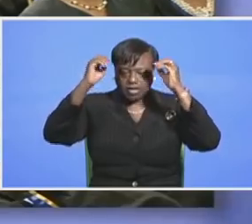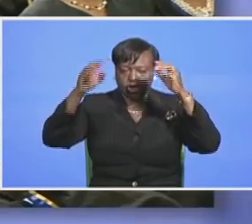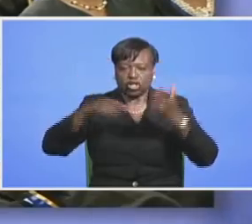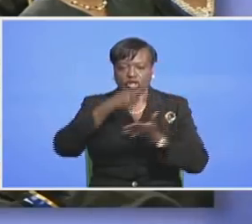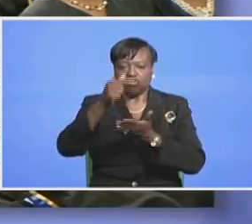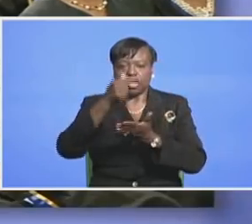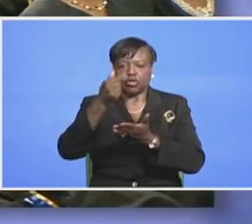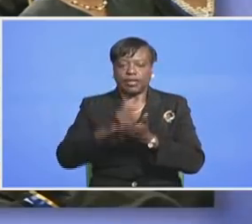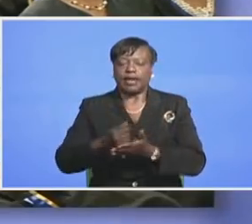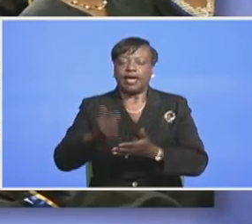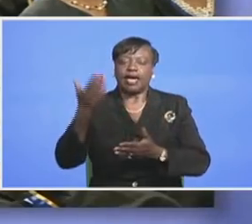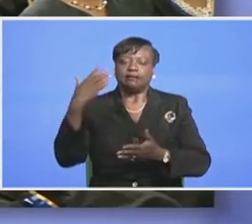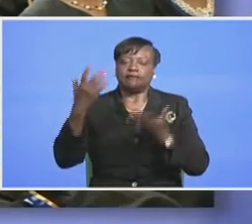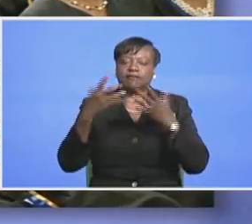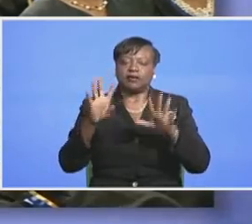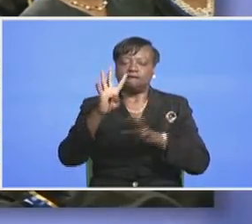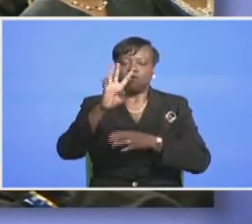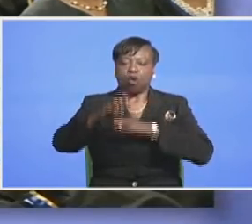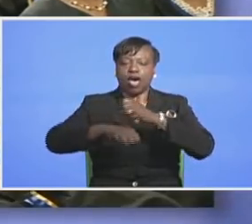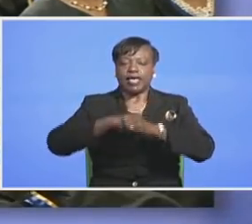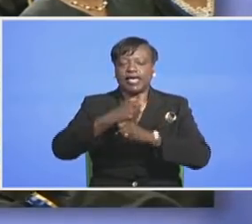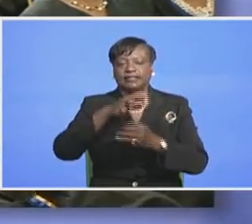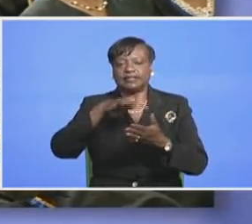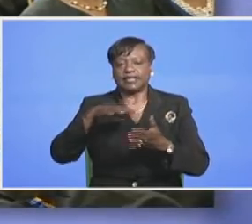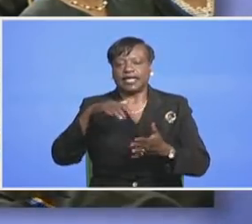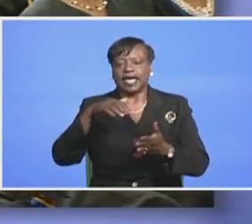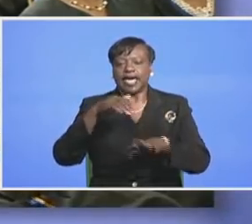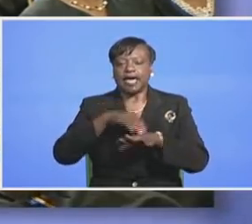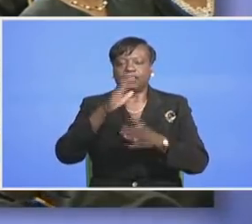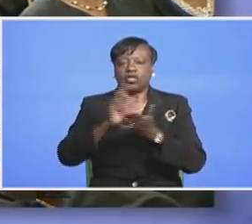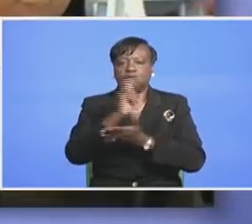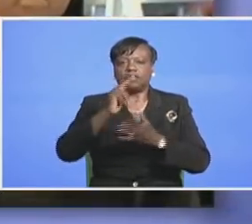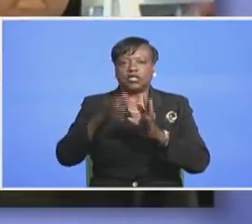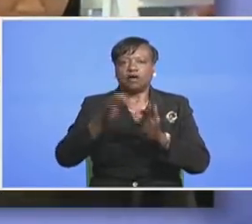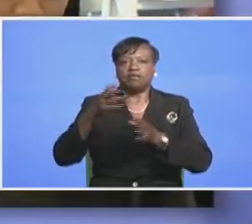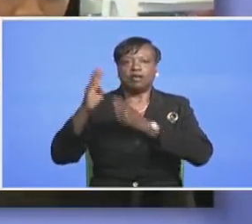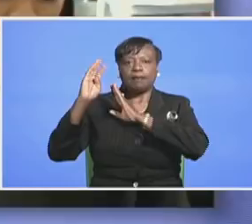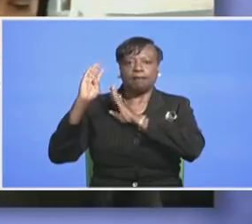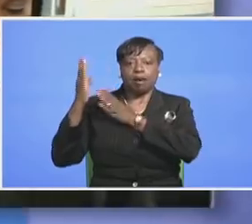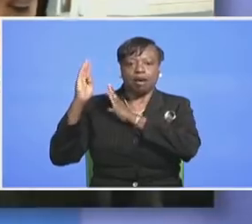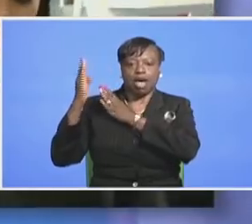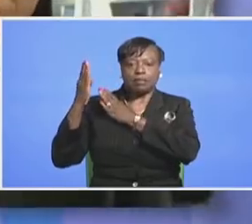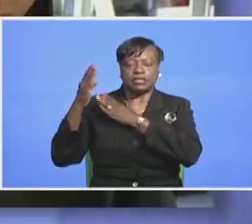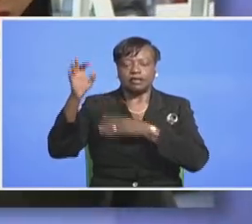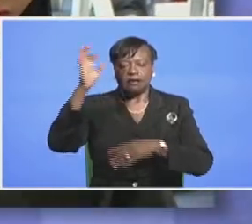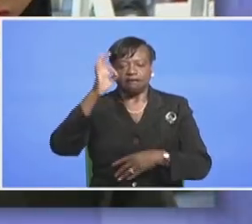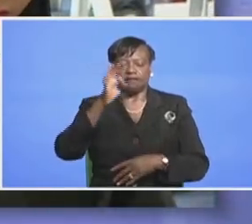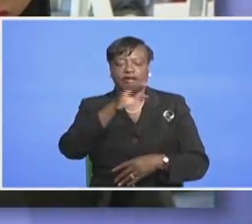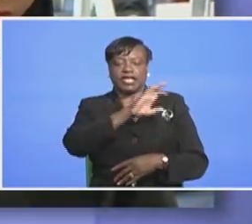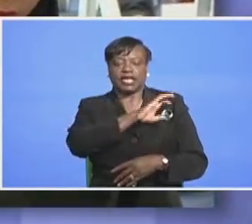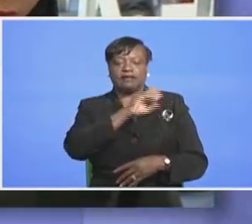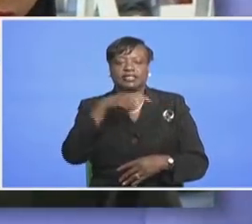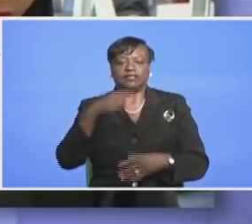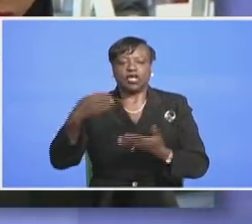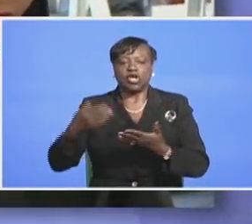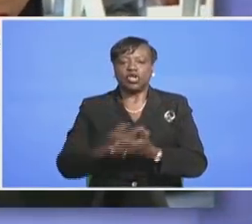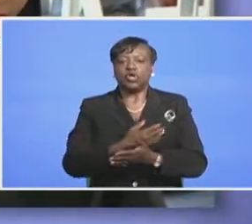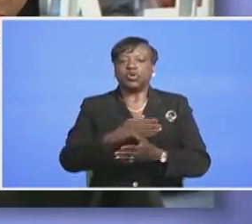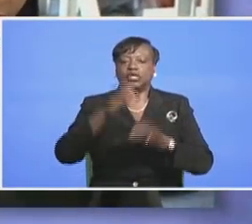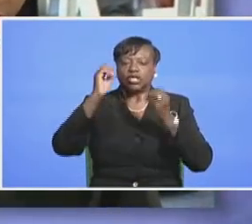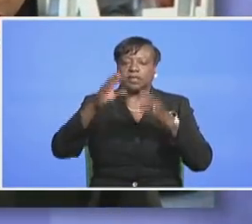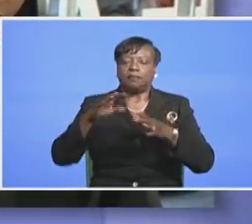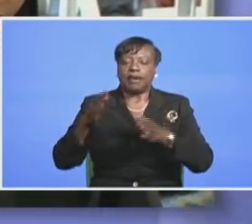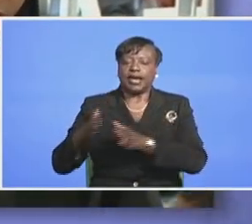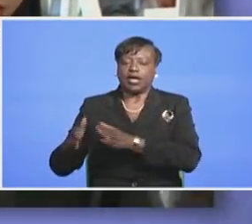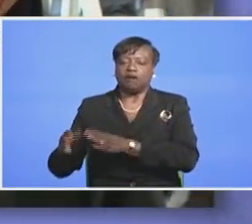after completing a 4-year course of study at the University of the Bahamas. Fern Carey tells us the new teachers are planning to move forward in